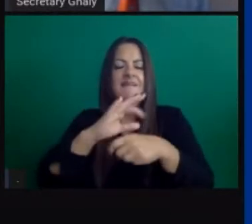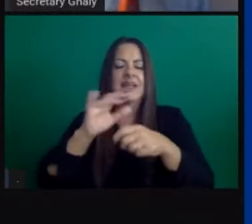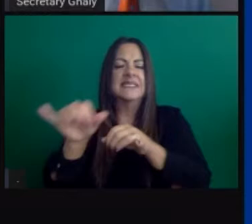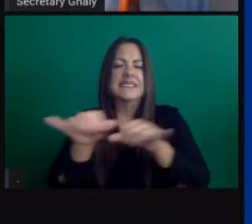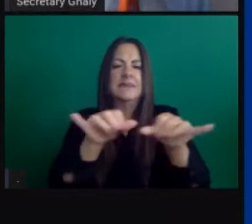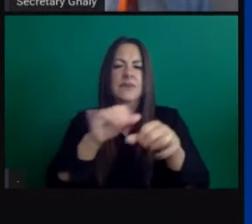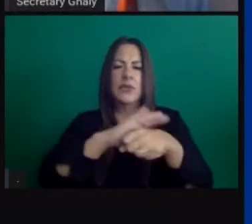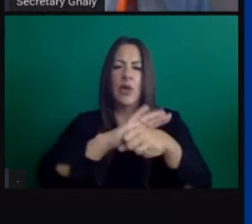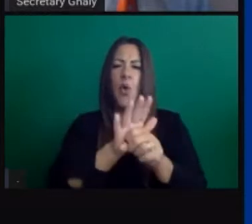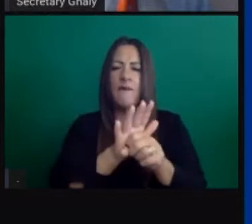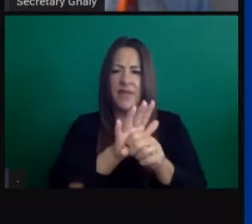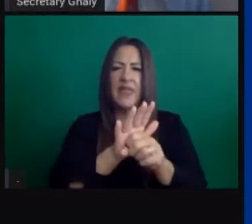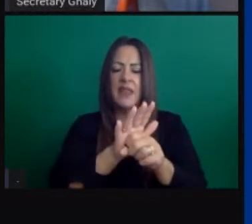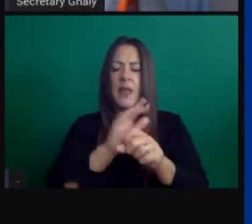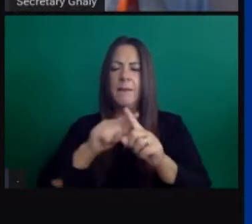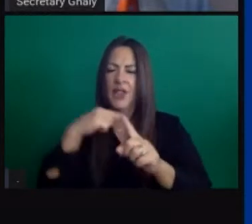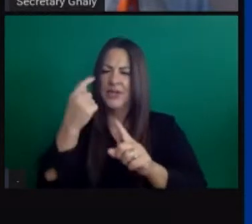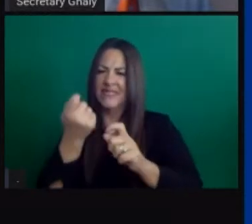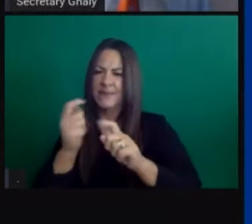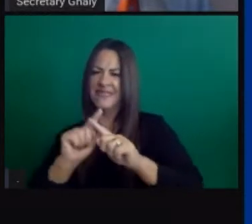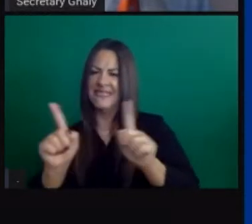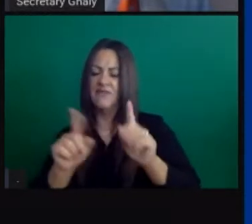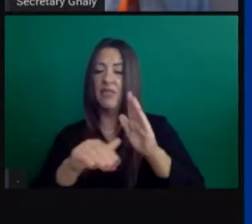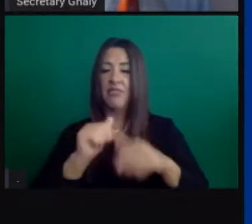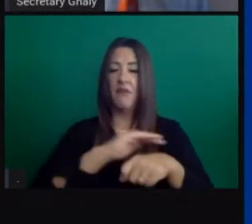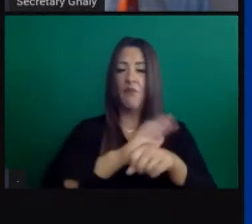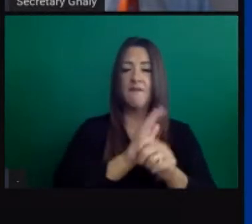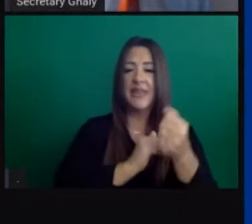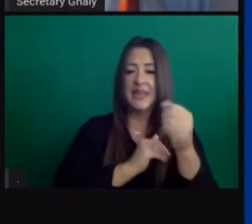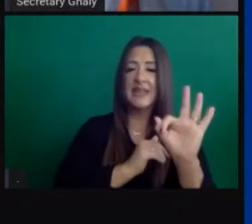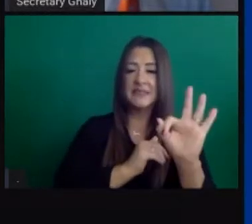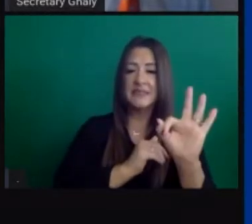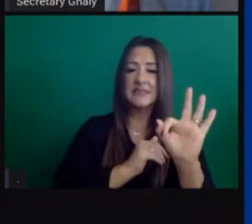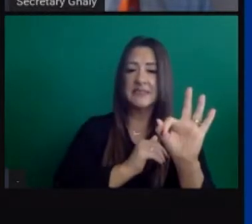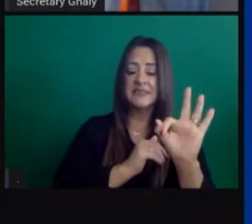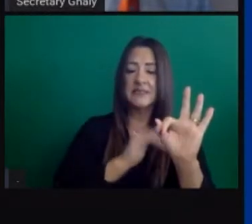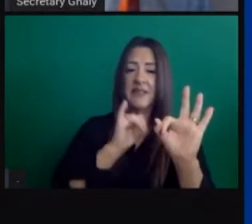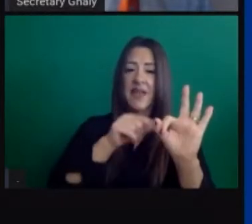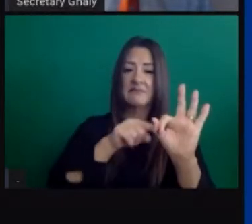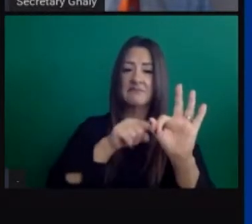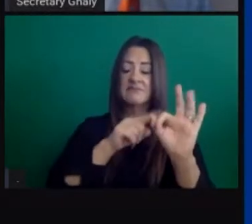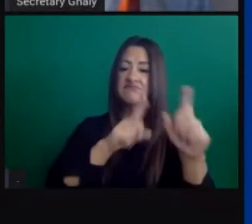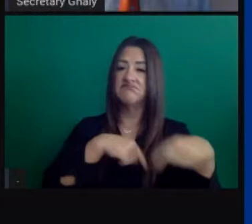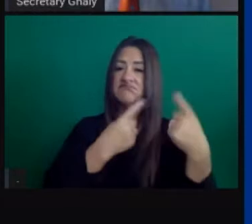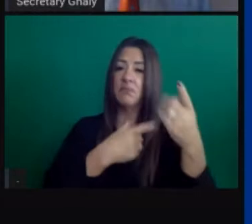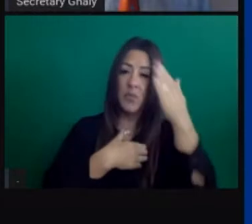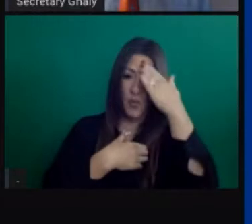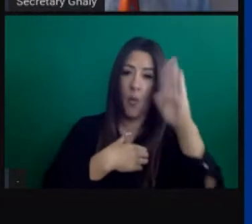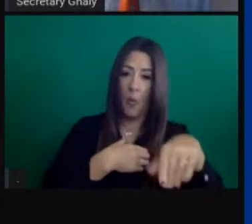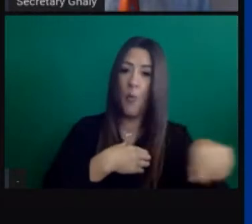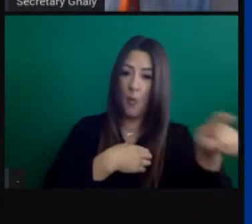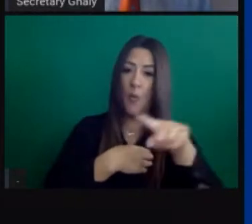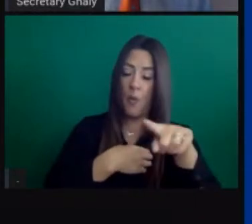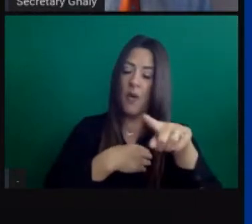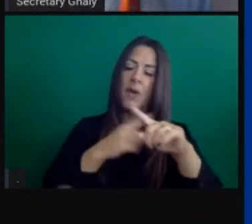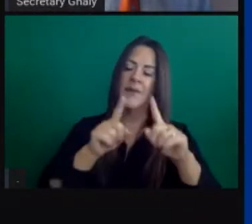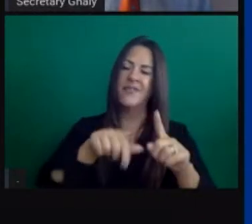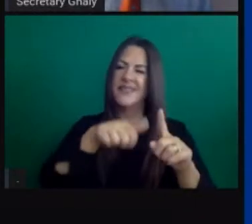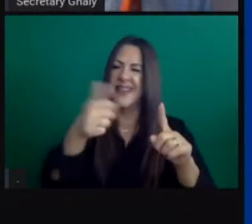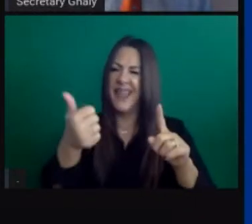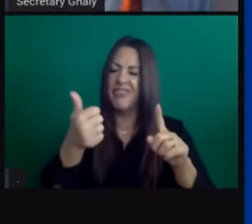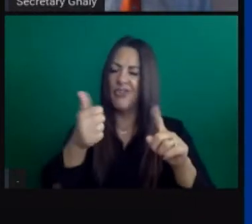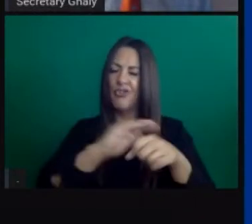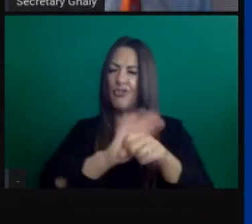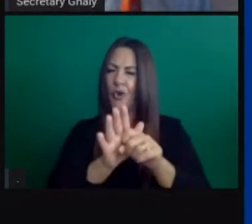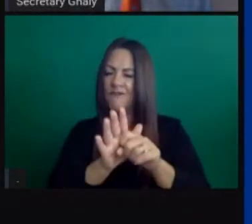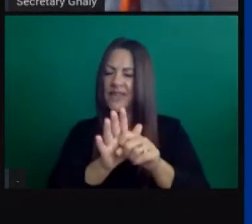virus that looks different than the COVID virus that we have traditionally been seeing here in California and across the nation.